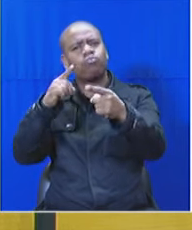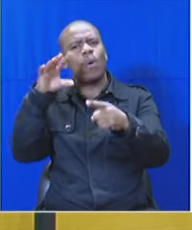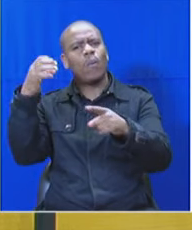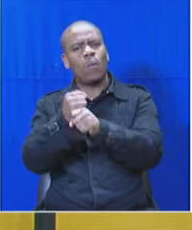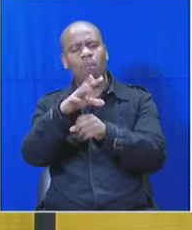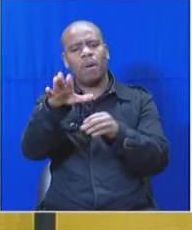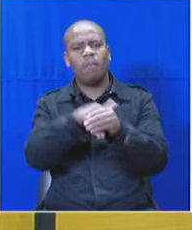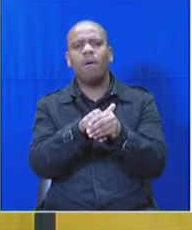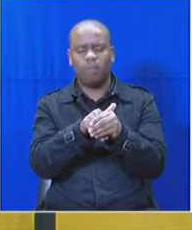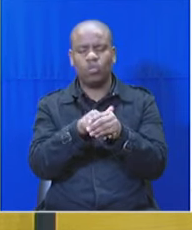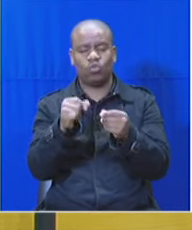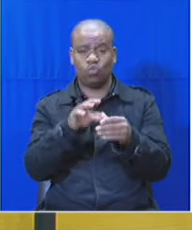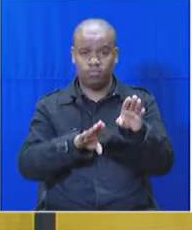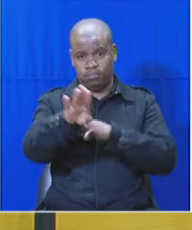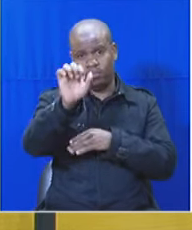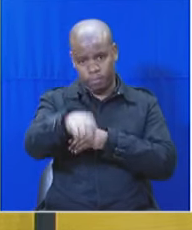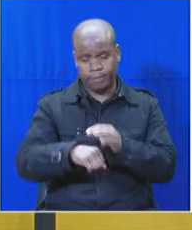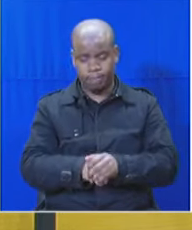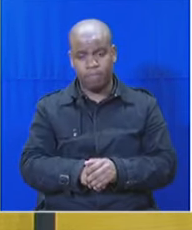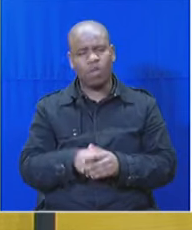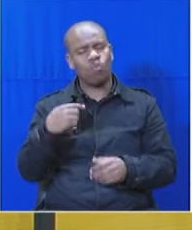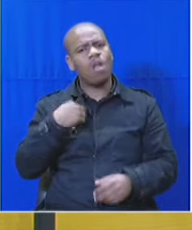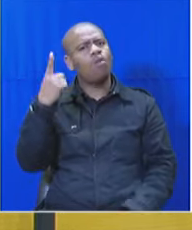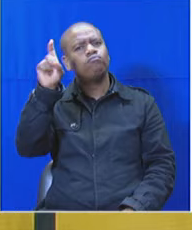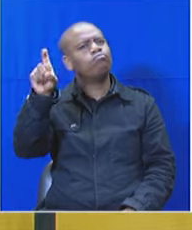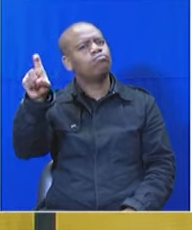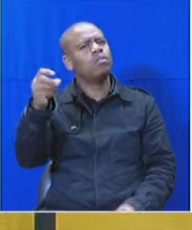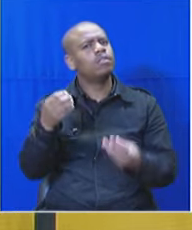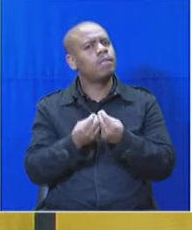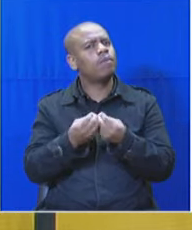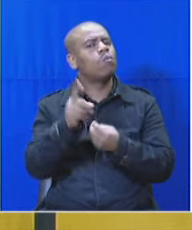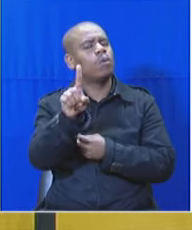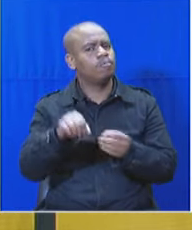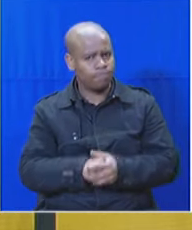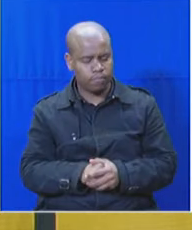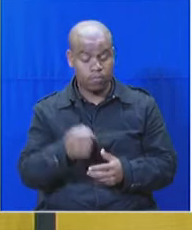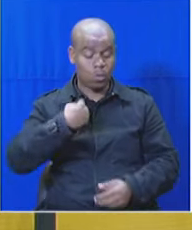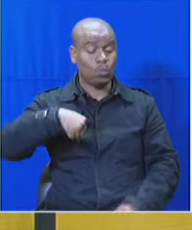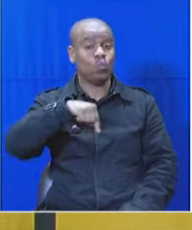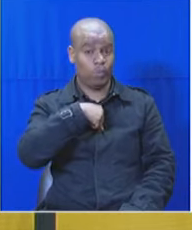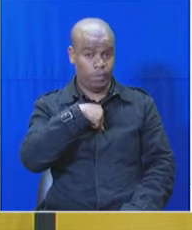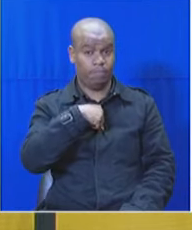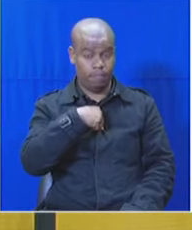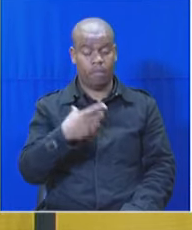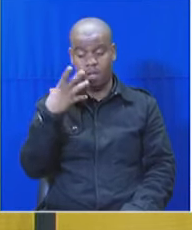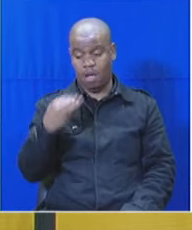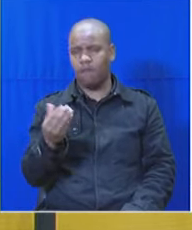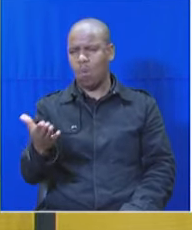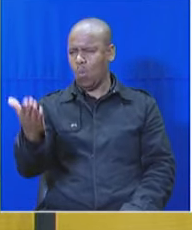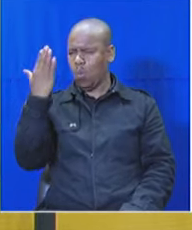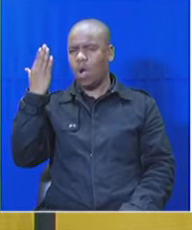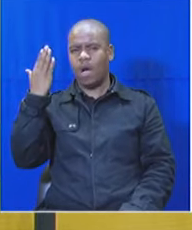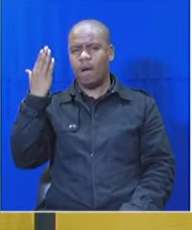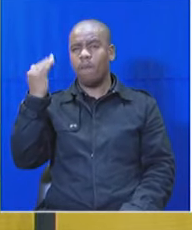Honorable members, a leading question at this time might be, do those of us who in the past have said,